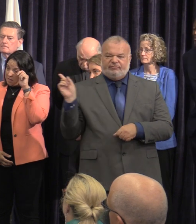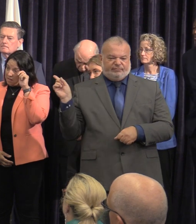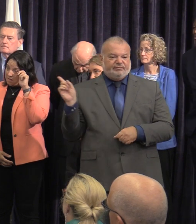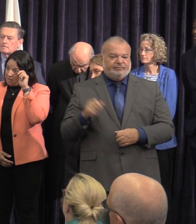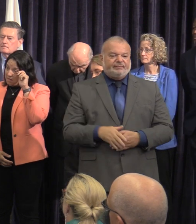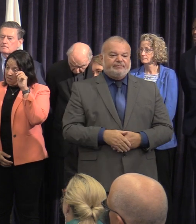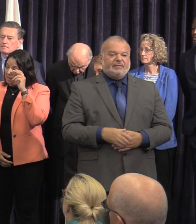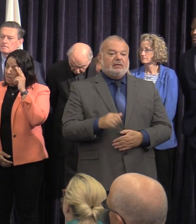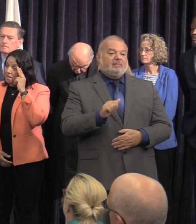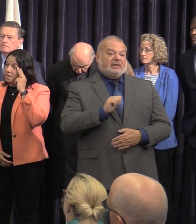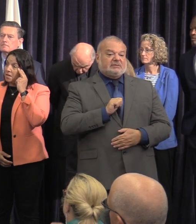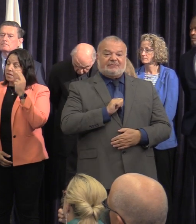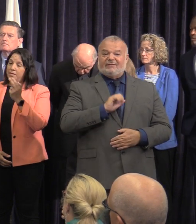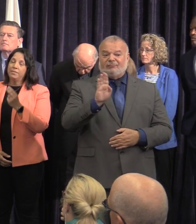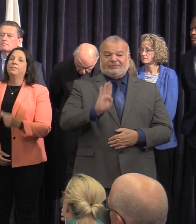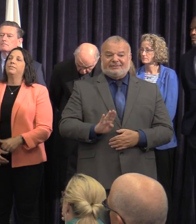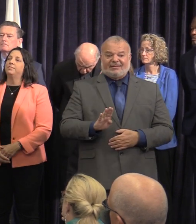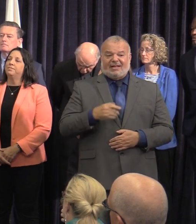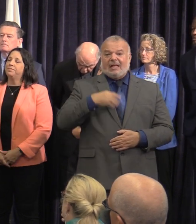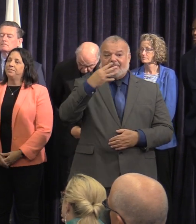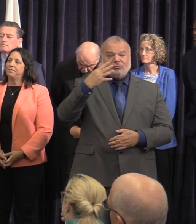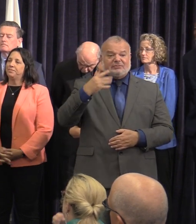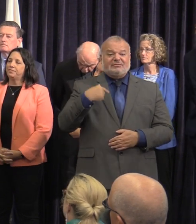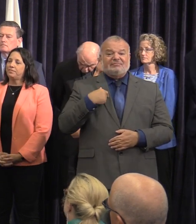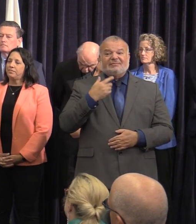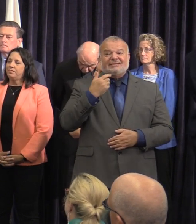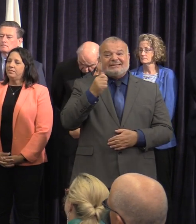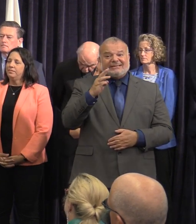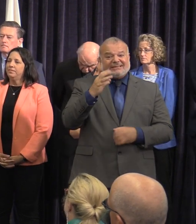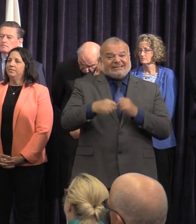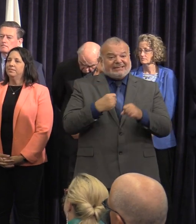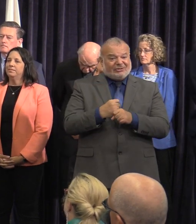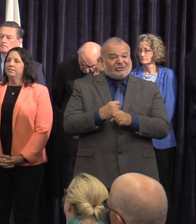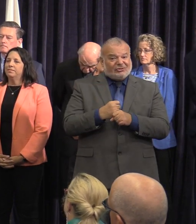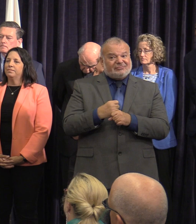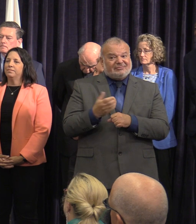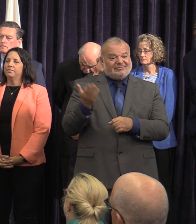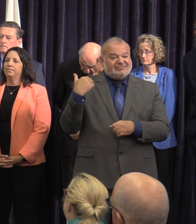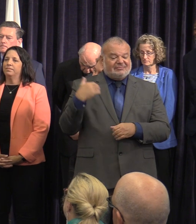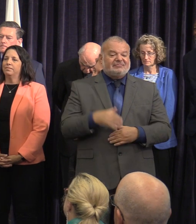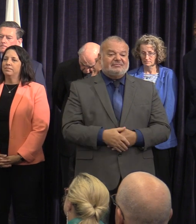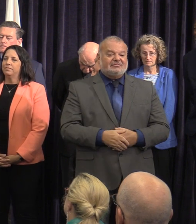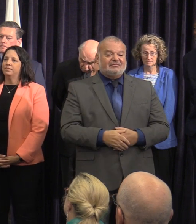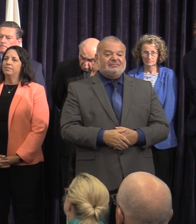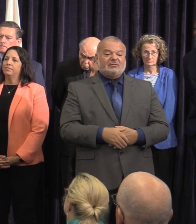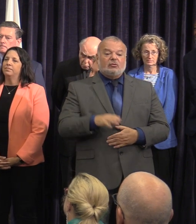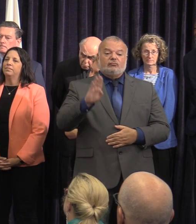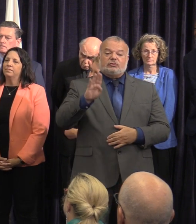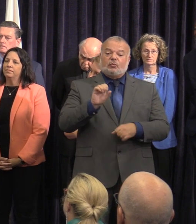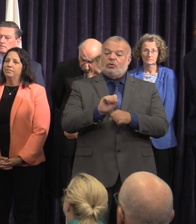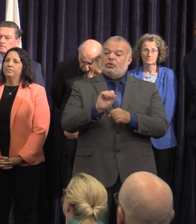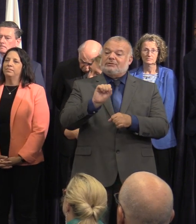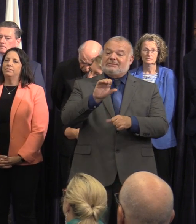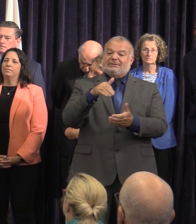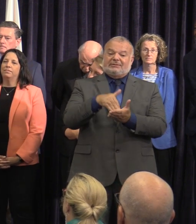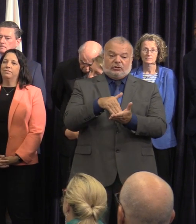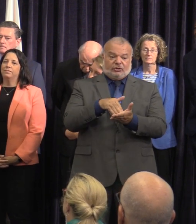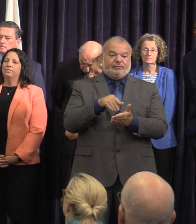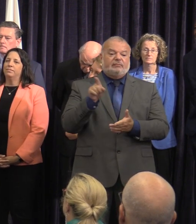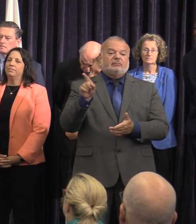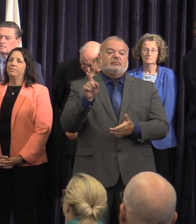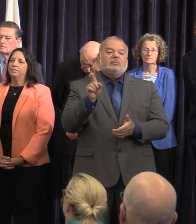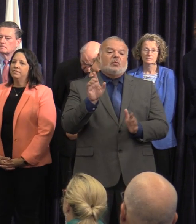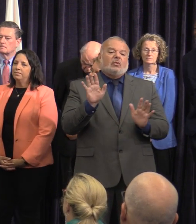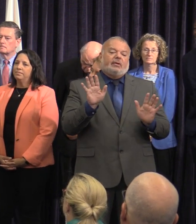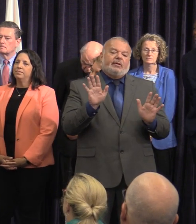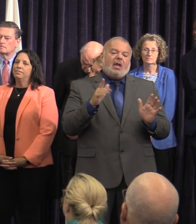and I have been here for 16 years. The Brazilian Worker Center is honored to be the first